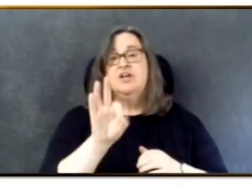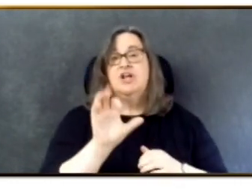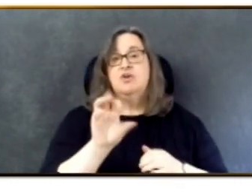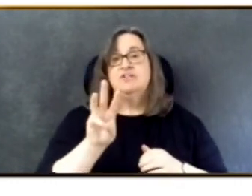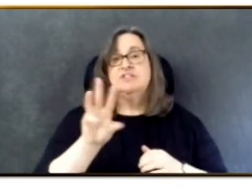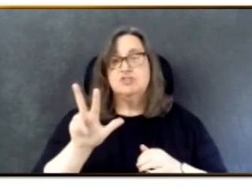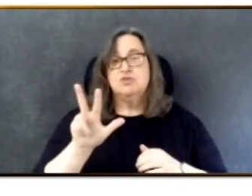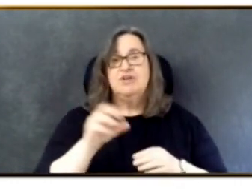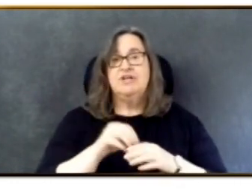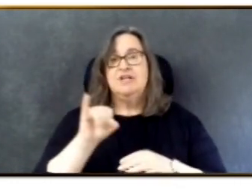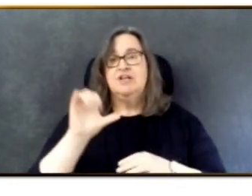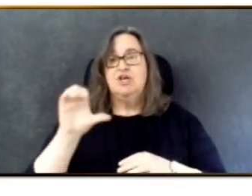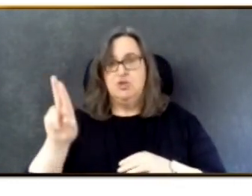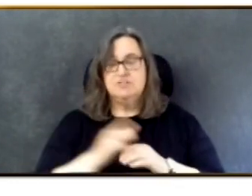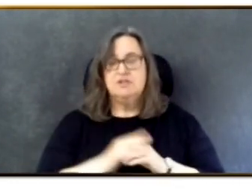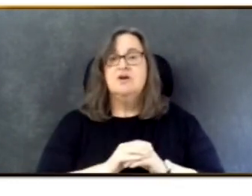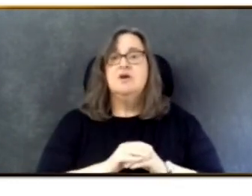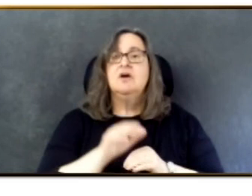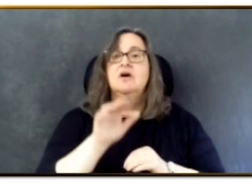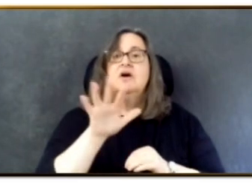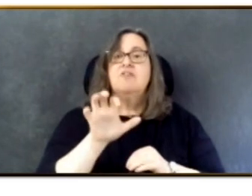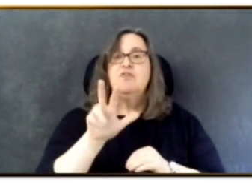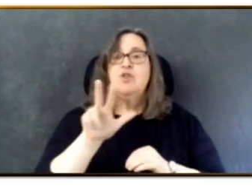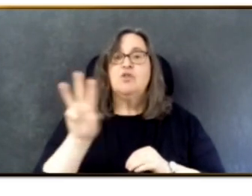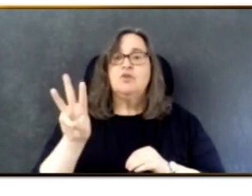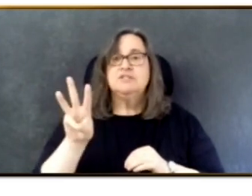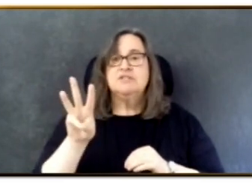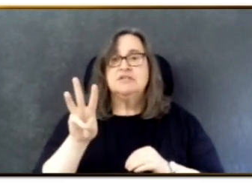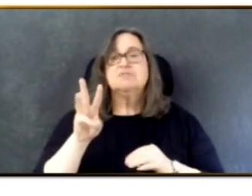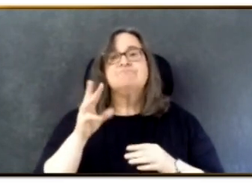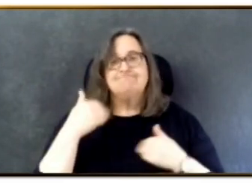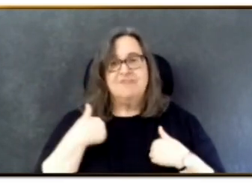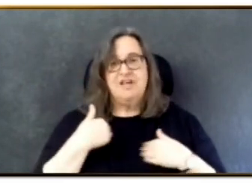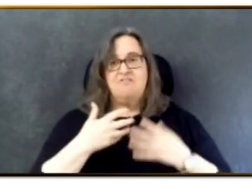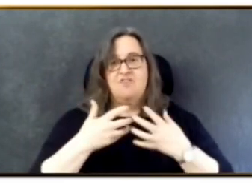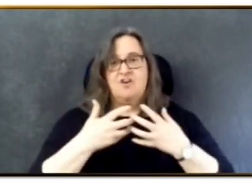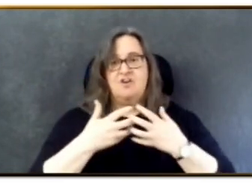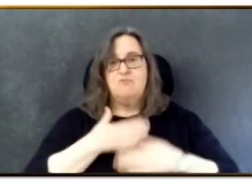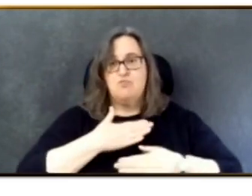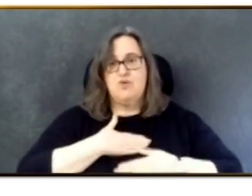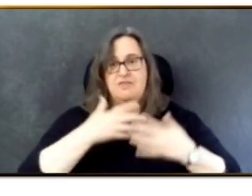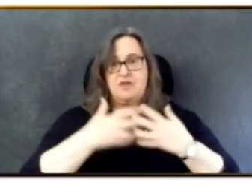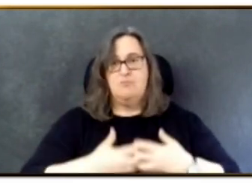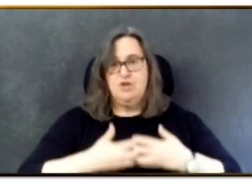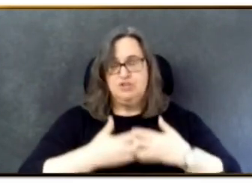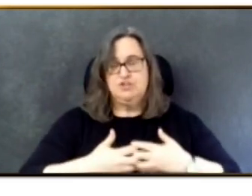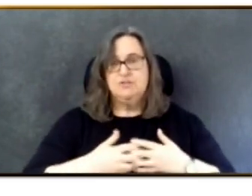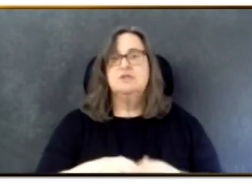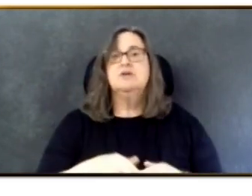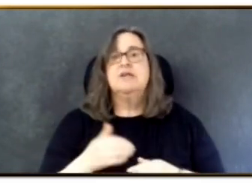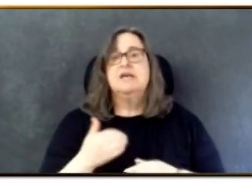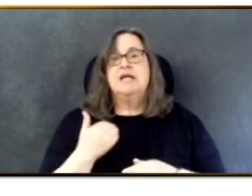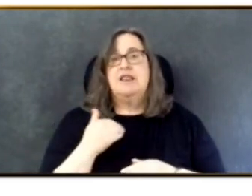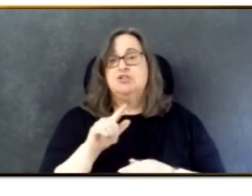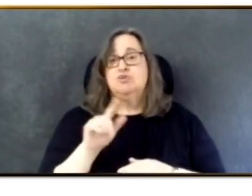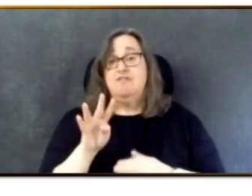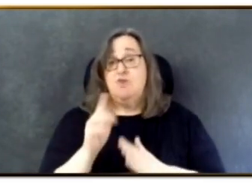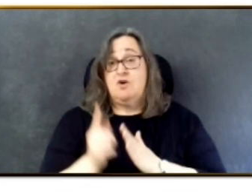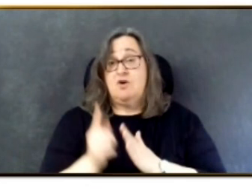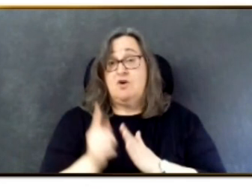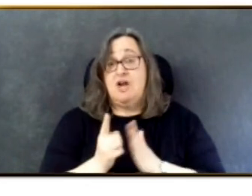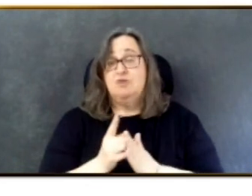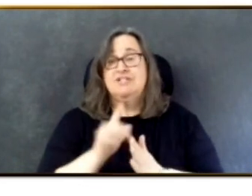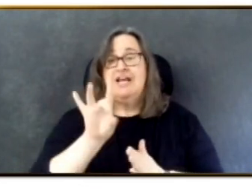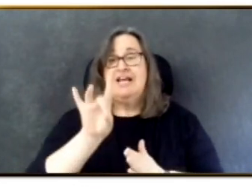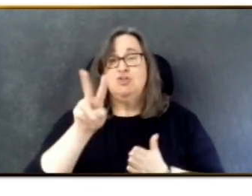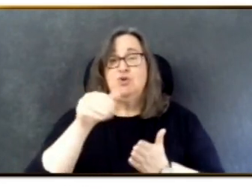and 536 were on ventilators. In the last 24 hours, 82,000 tests have been reported